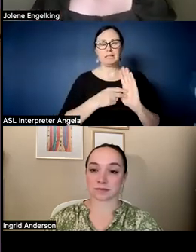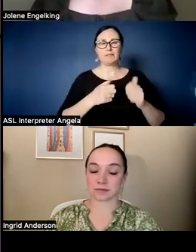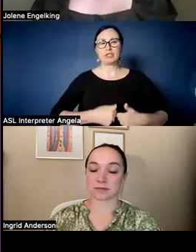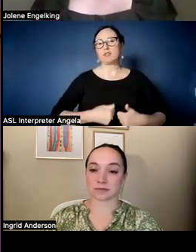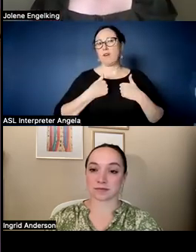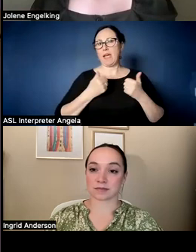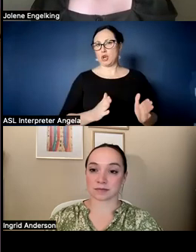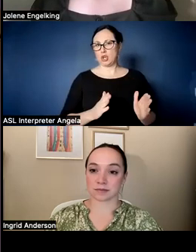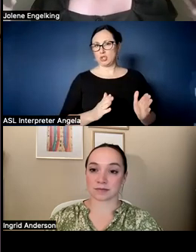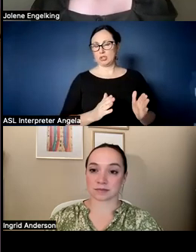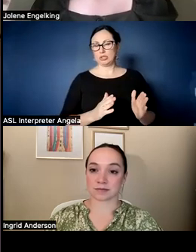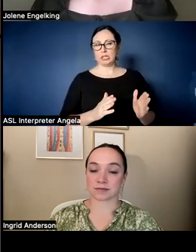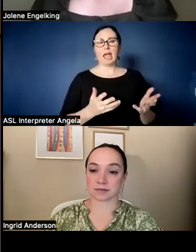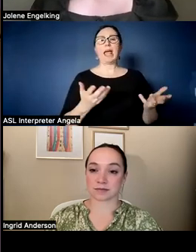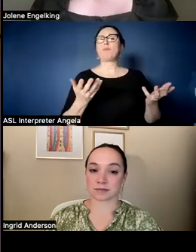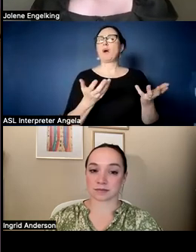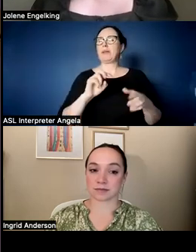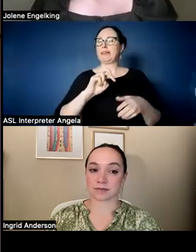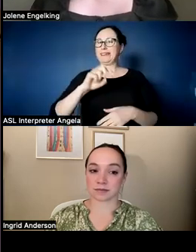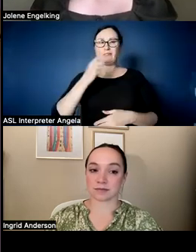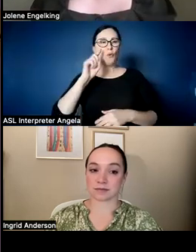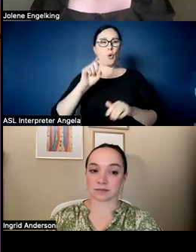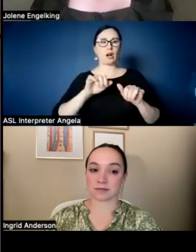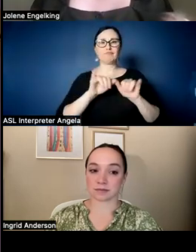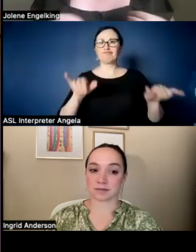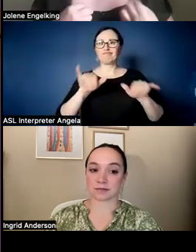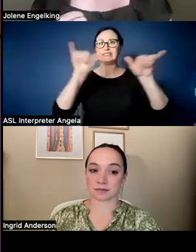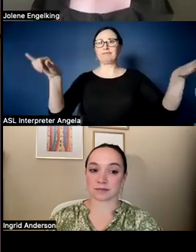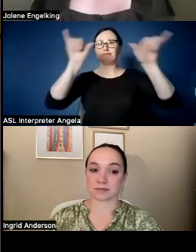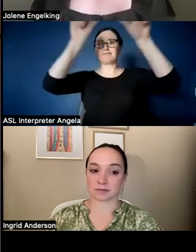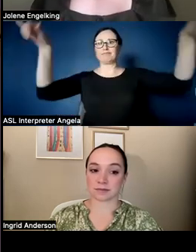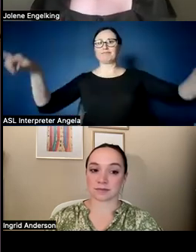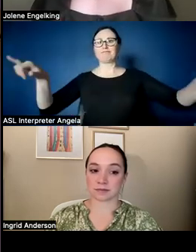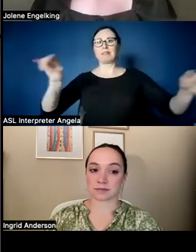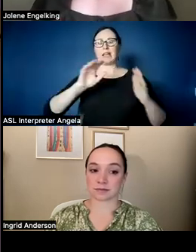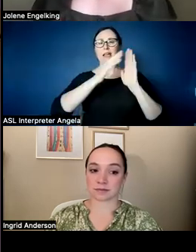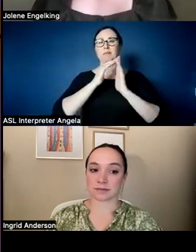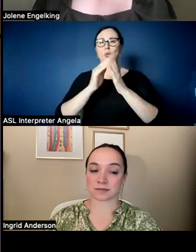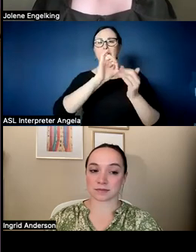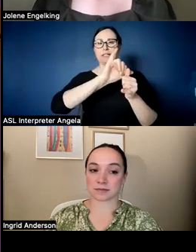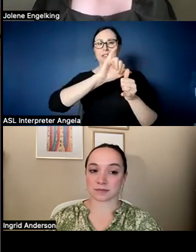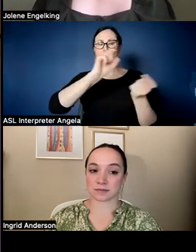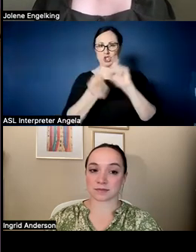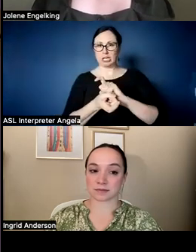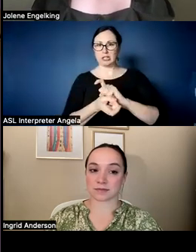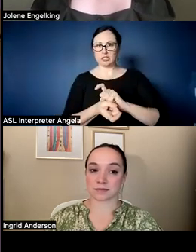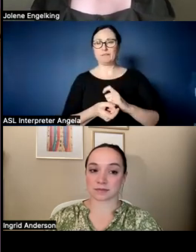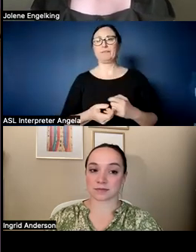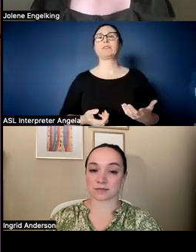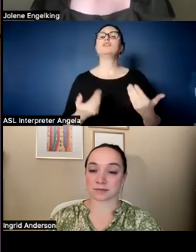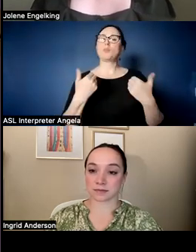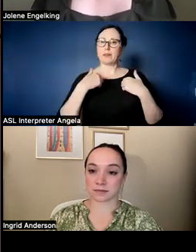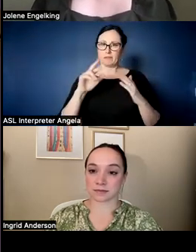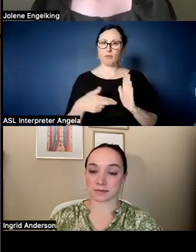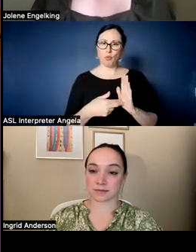systemic and community change, right? So we each have that unique role. And if we keep thinking, oh,